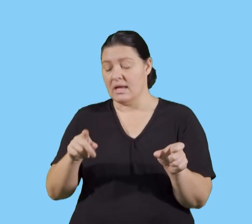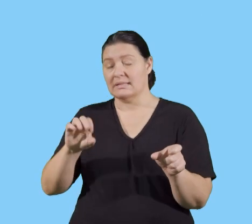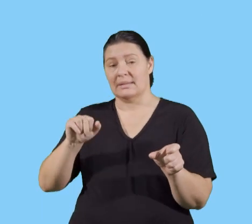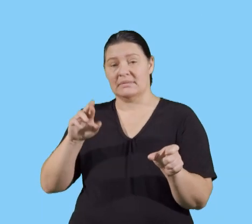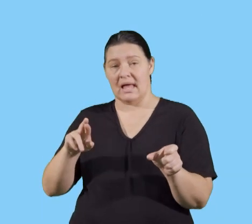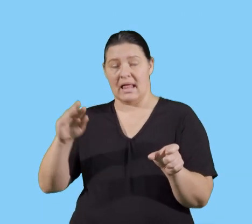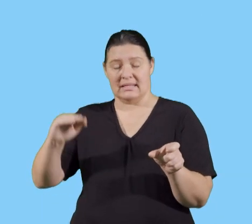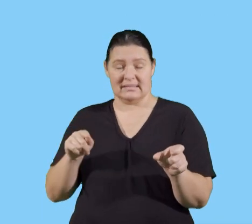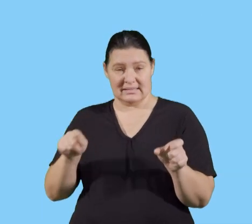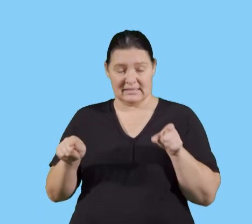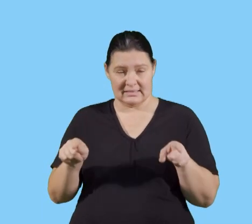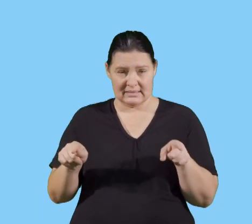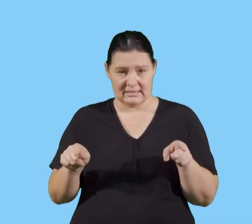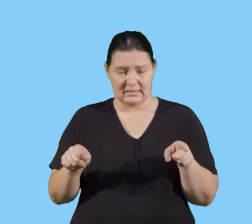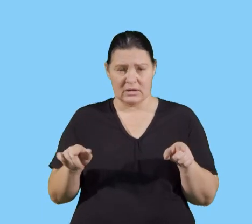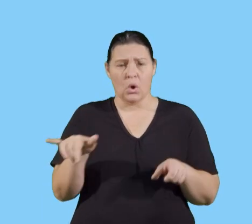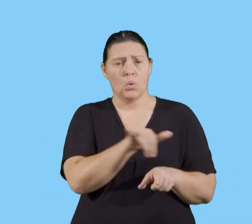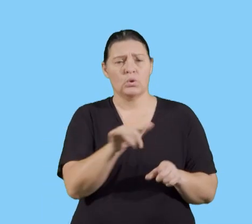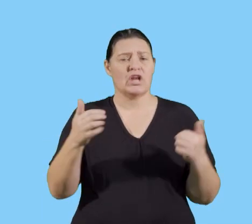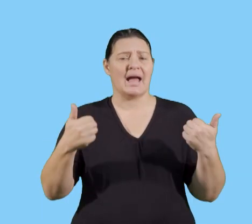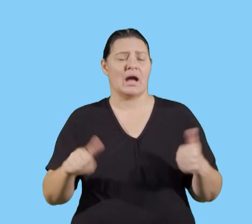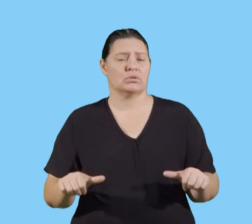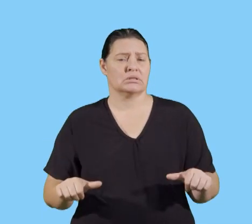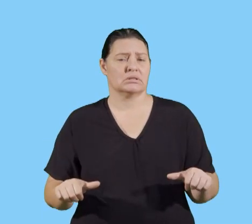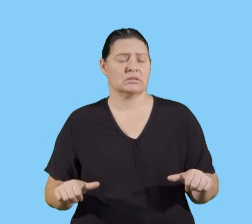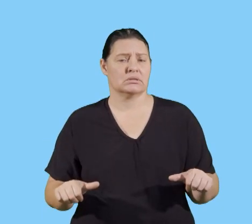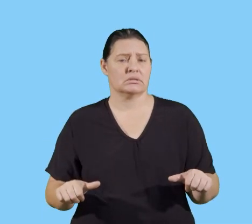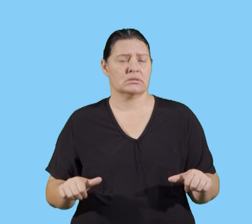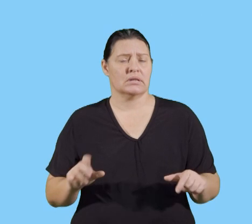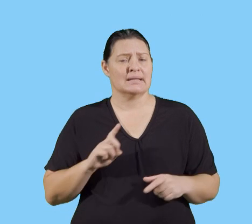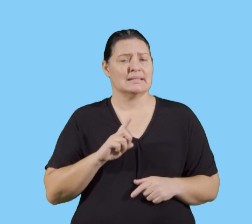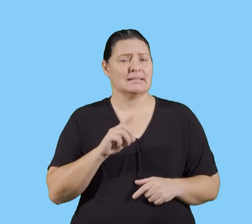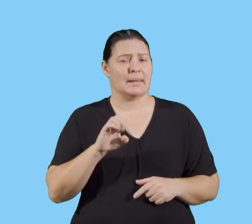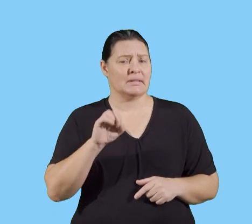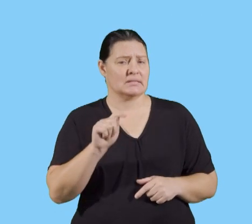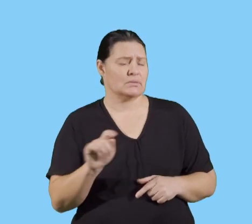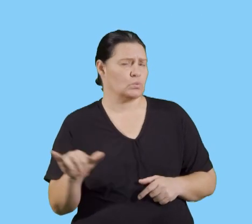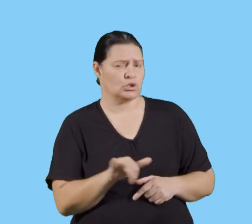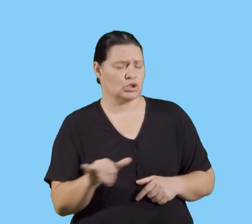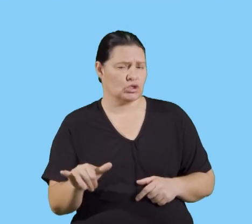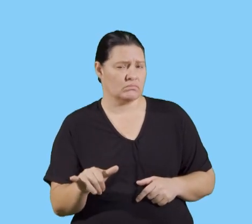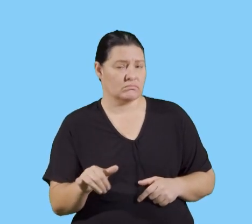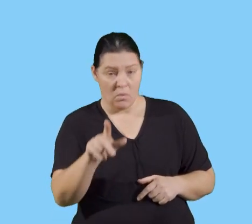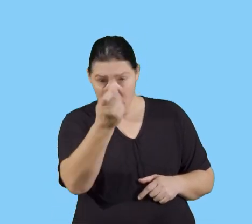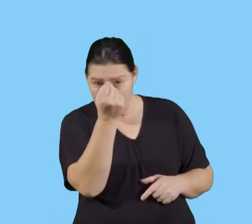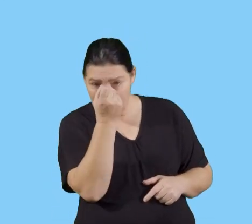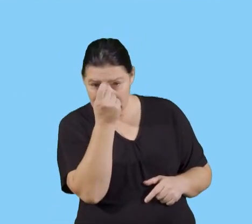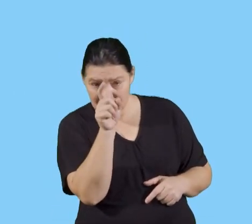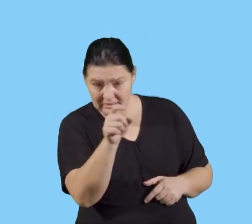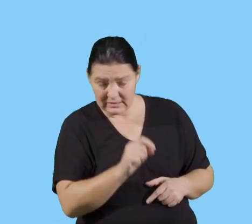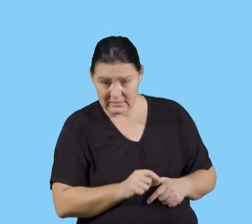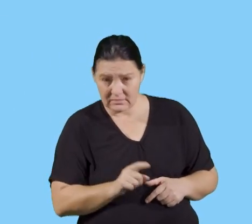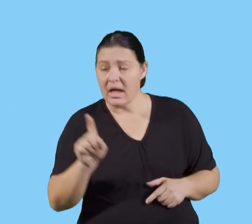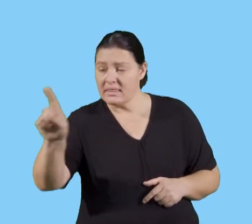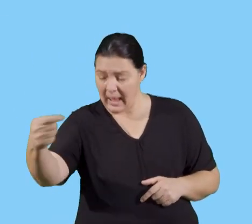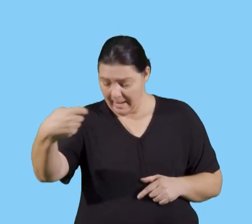list. Which account then do we debit? You have to understand, they are our debtors, they must